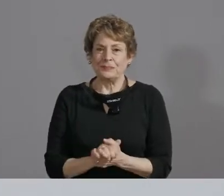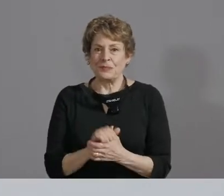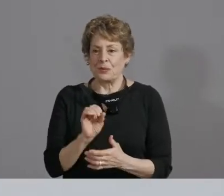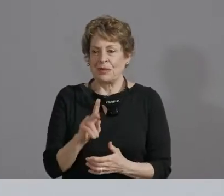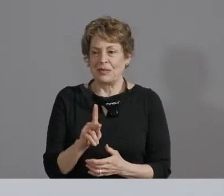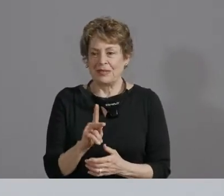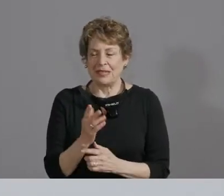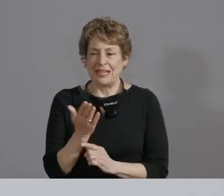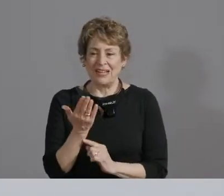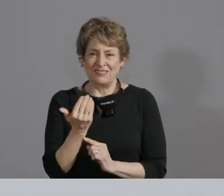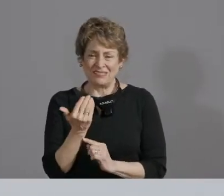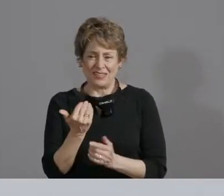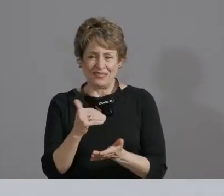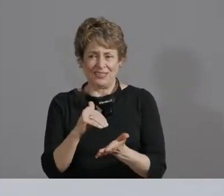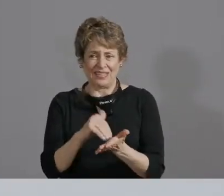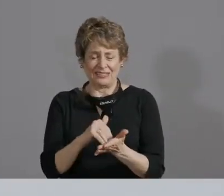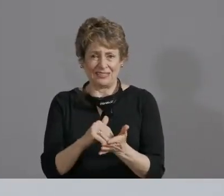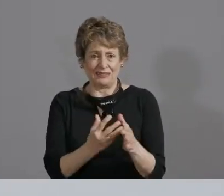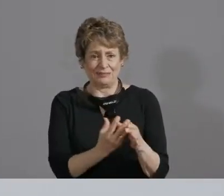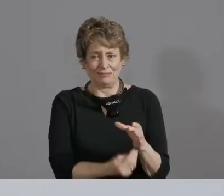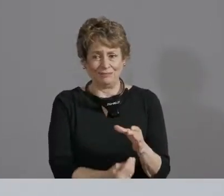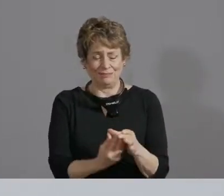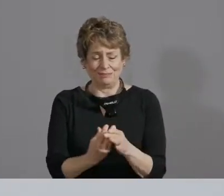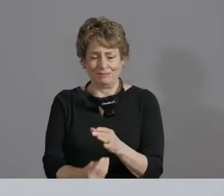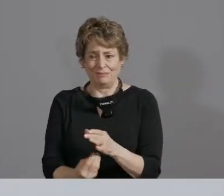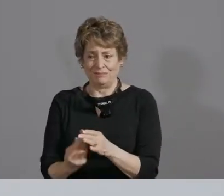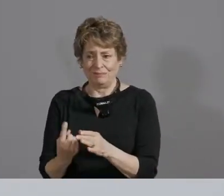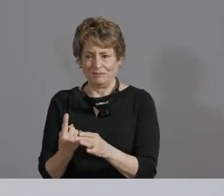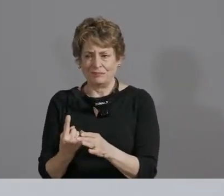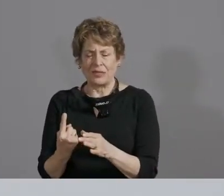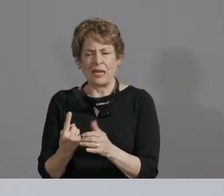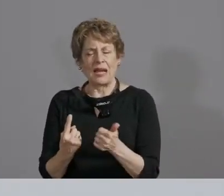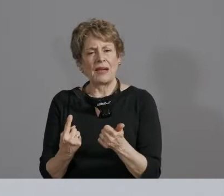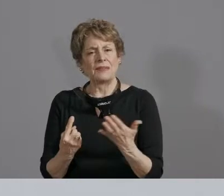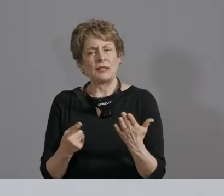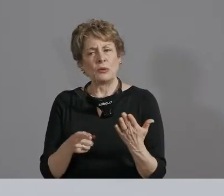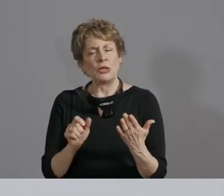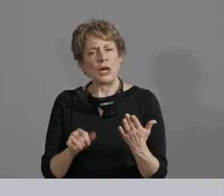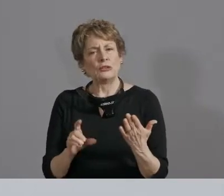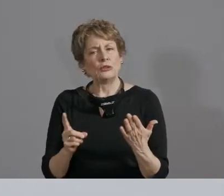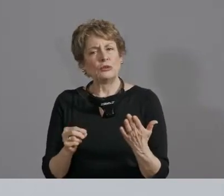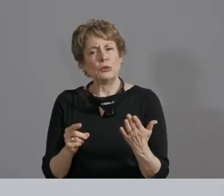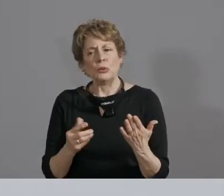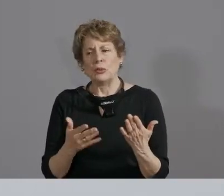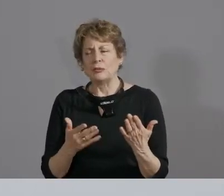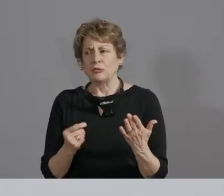you could have done in Arizona? Thank you. Yeah, thanks, Nicole. Nicholas Gerbis.